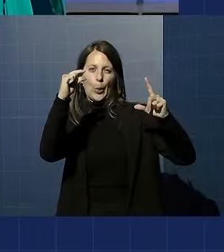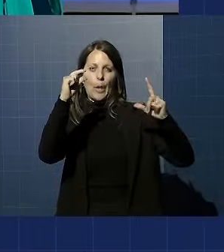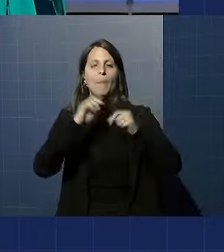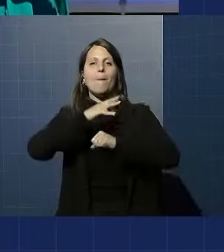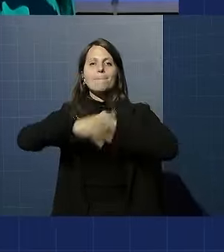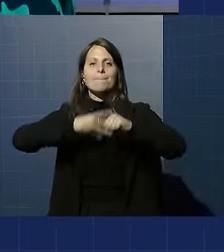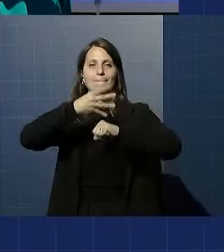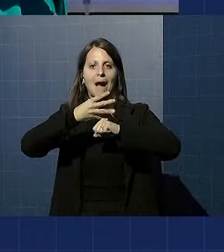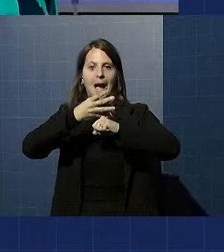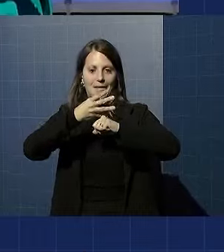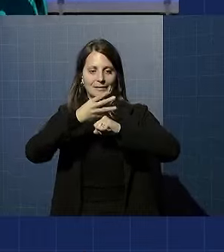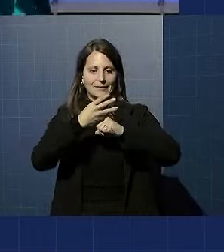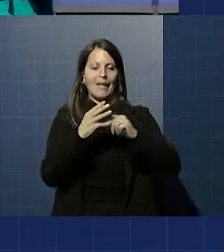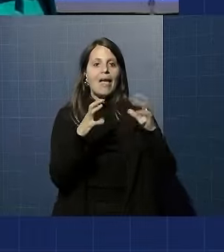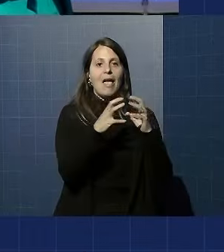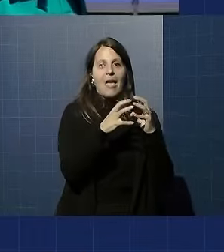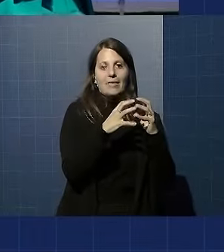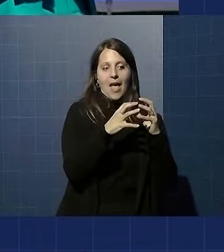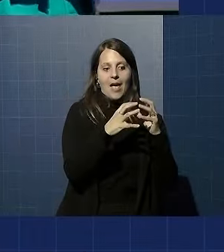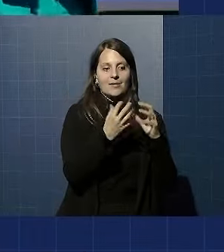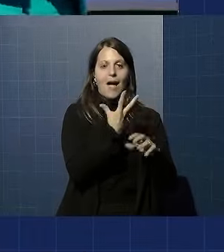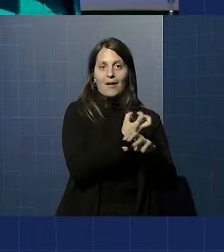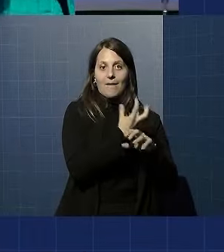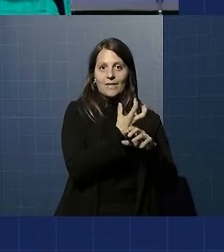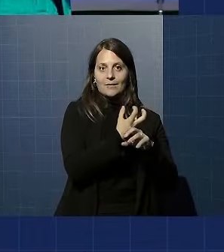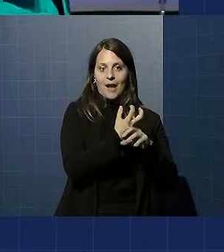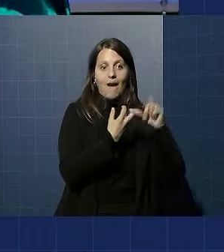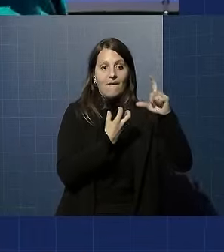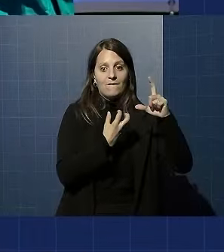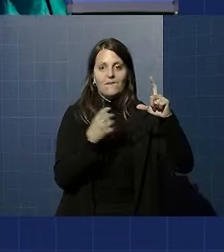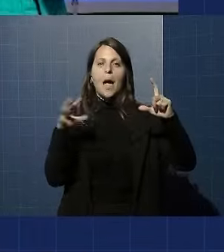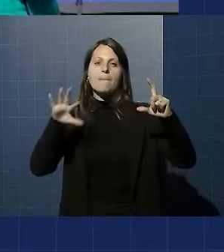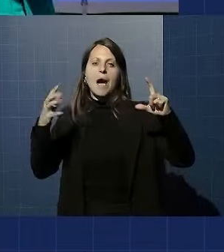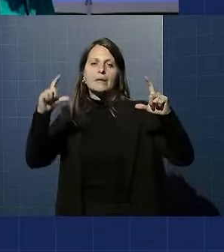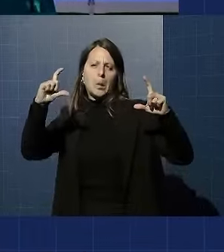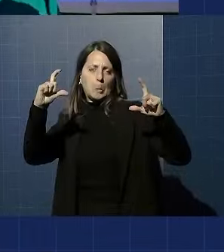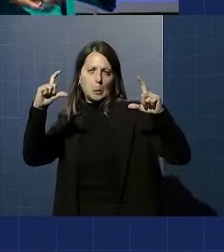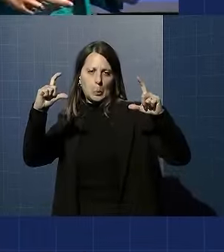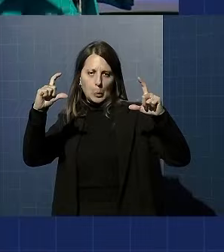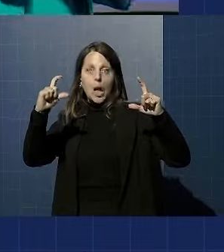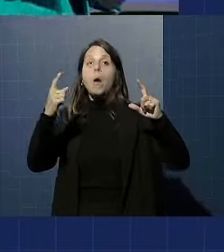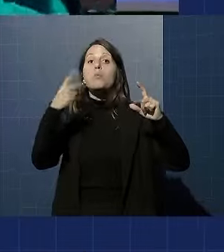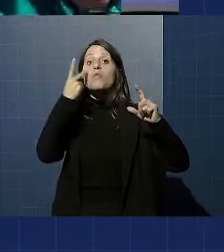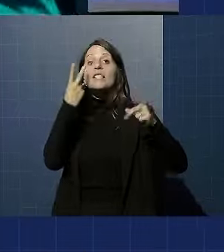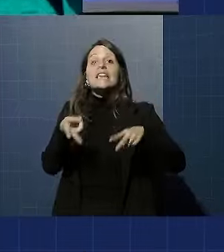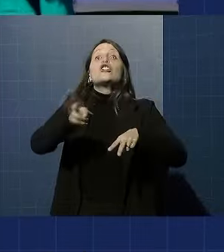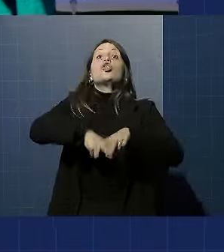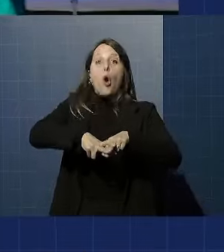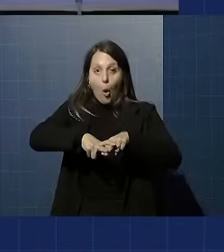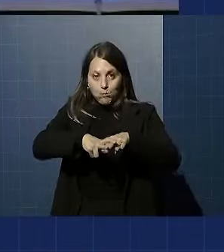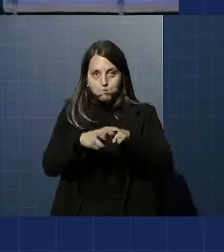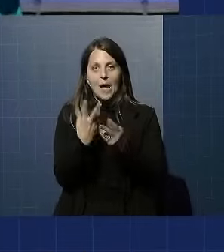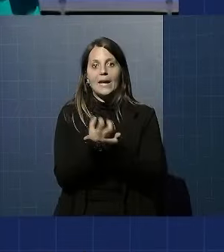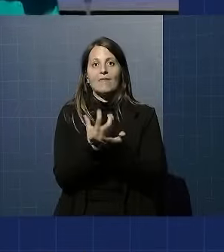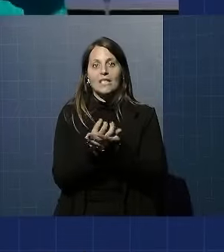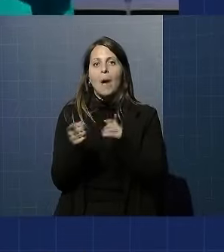have Earth gravity, and here you can also see the double gravity, which is when the plane goes up and down. This is very interesting because